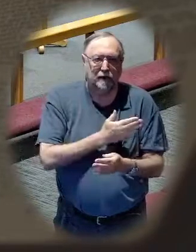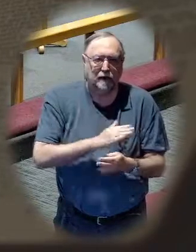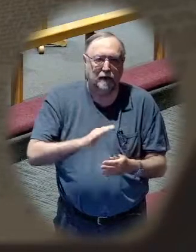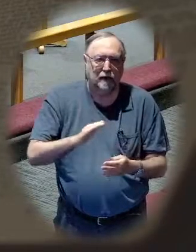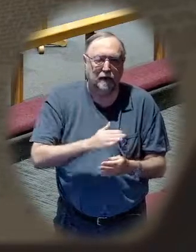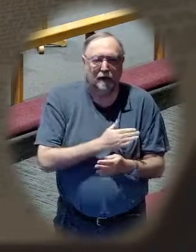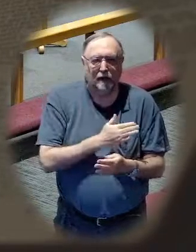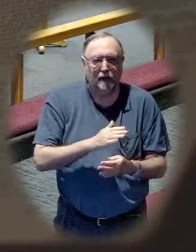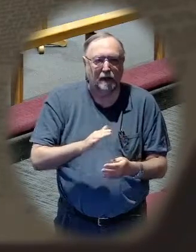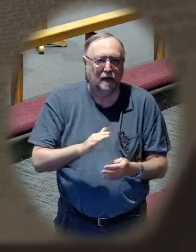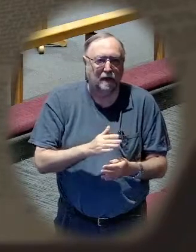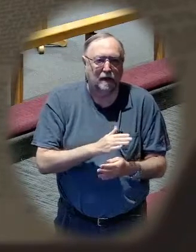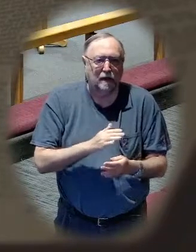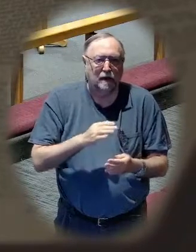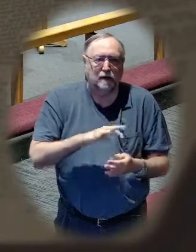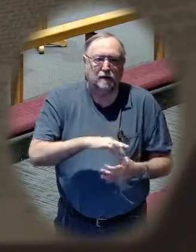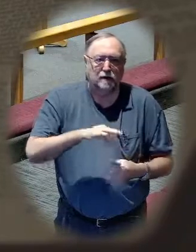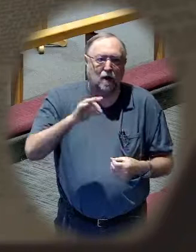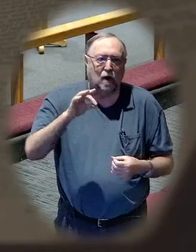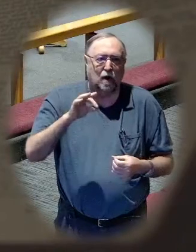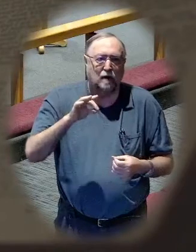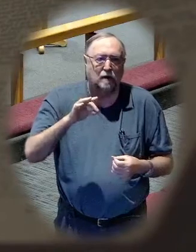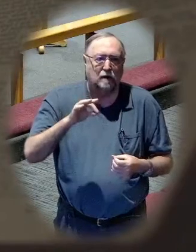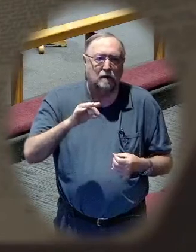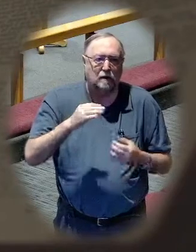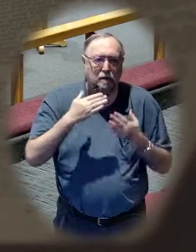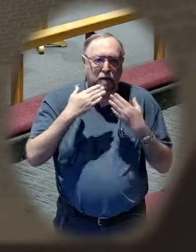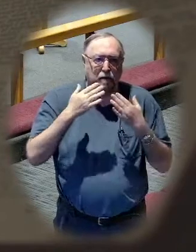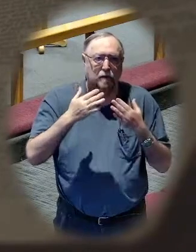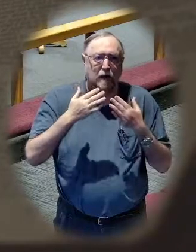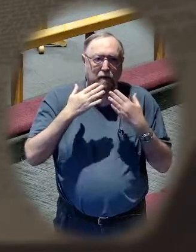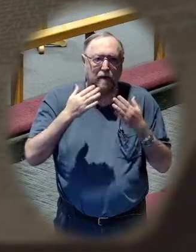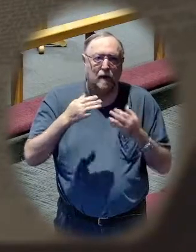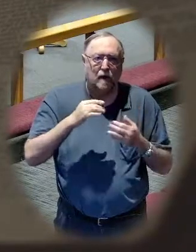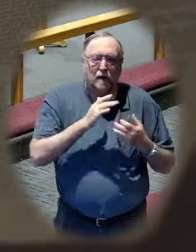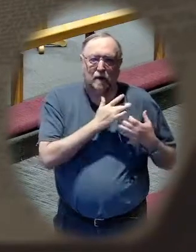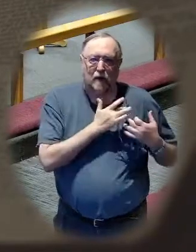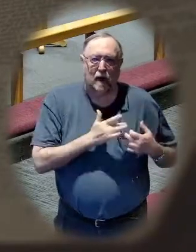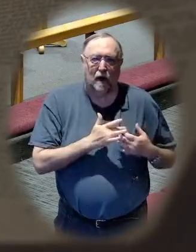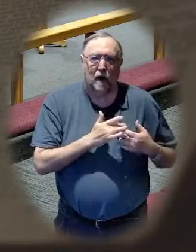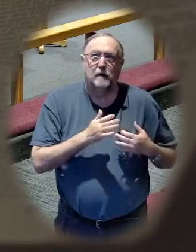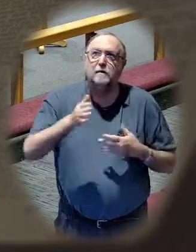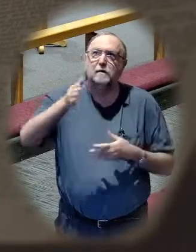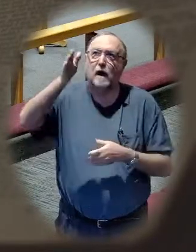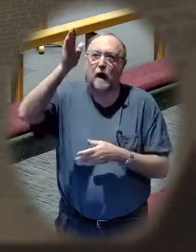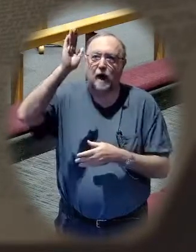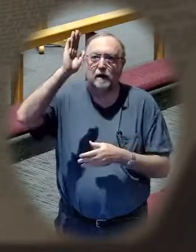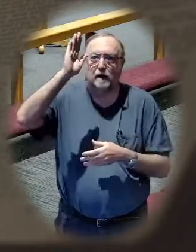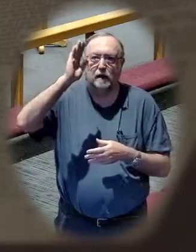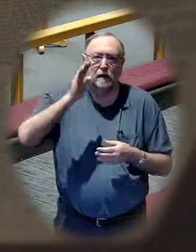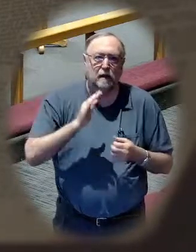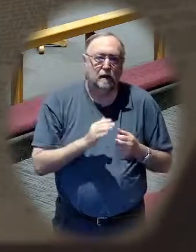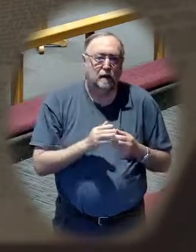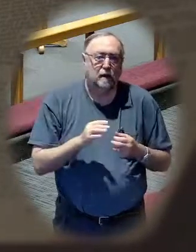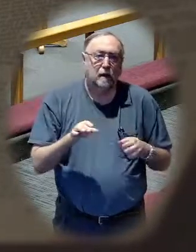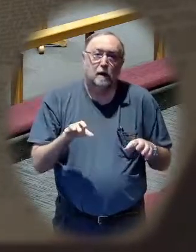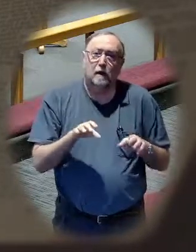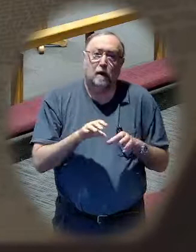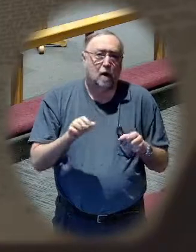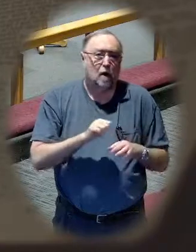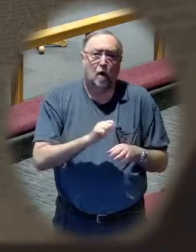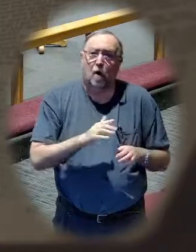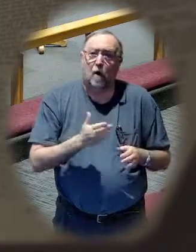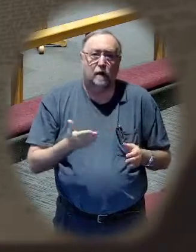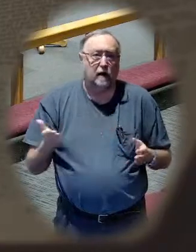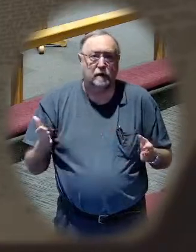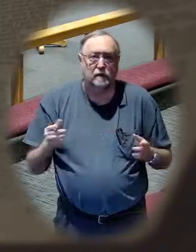psalms and hymns and spiritual songs with thankfulness in your hearts to God. And whatever you do, in word